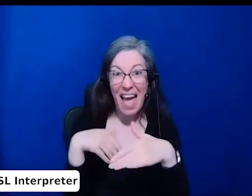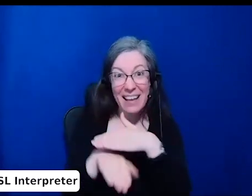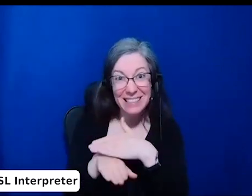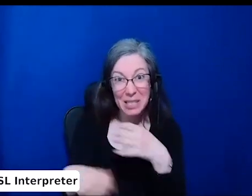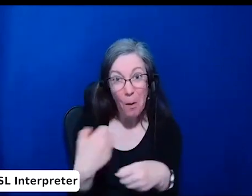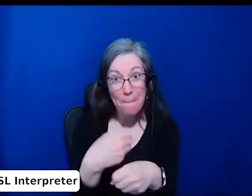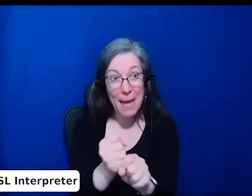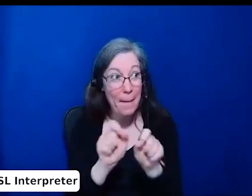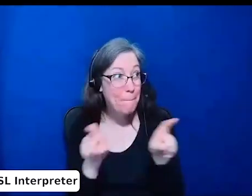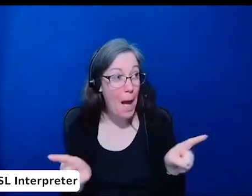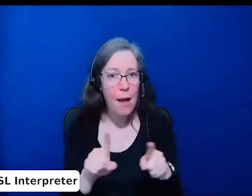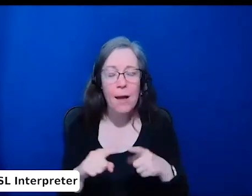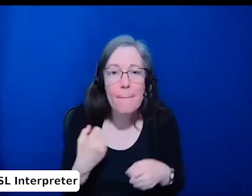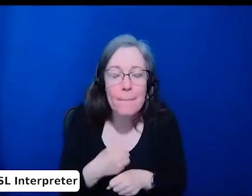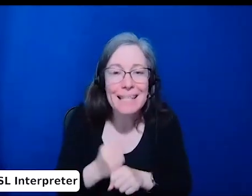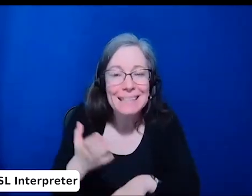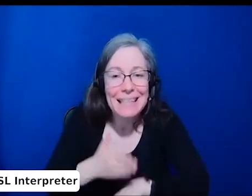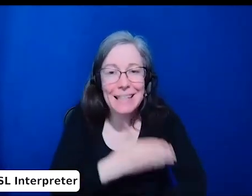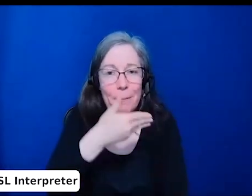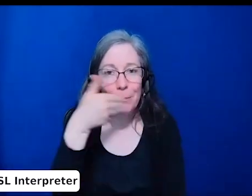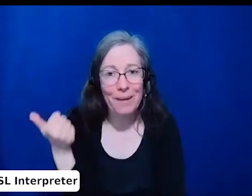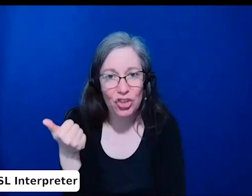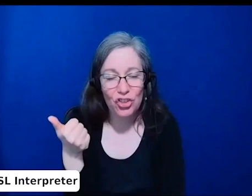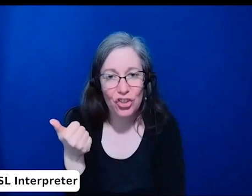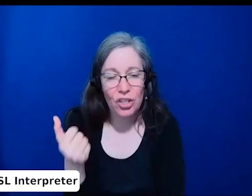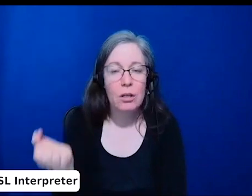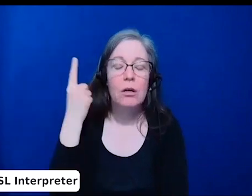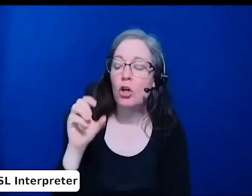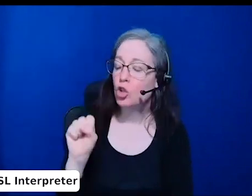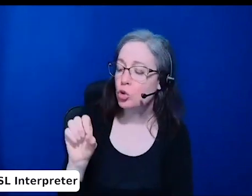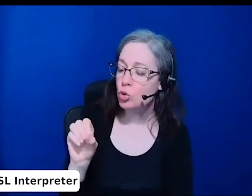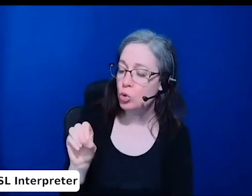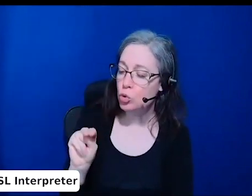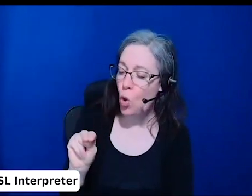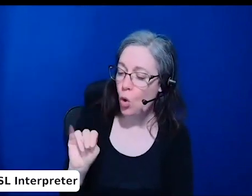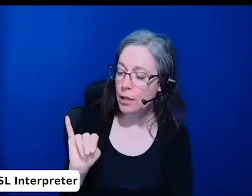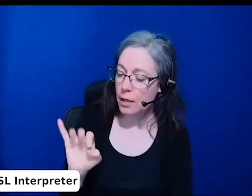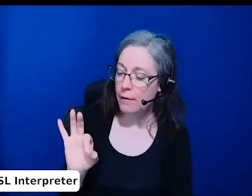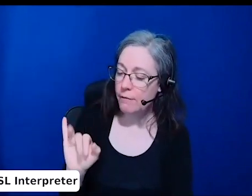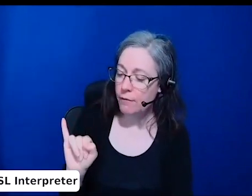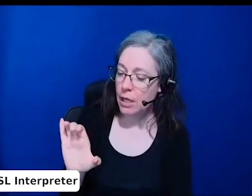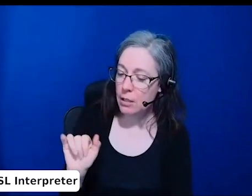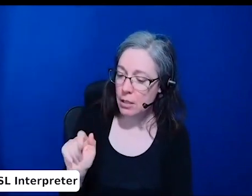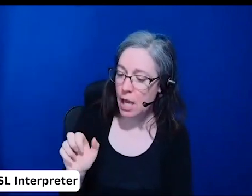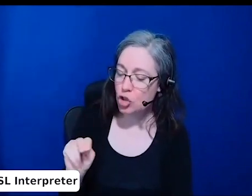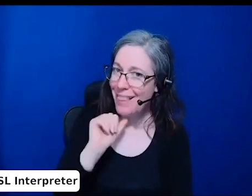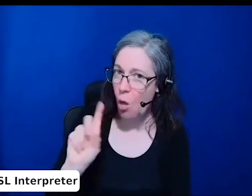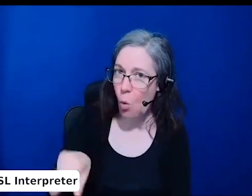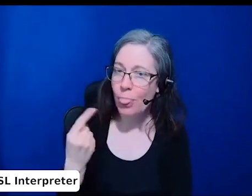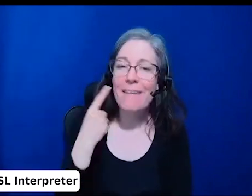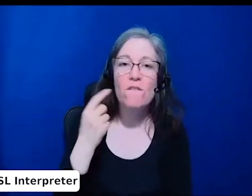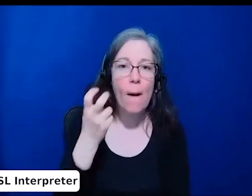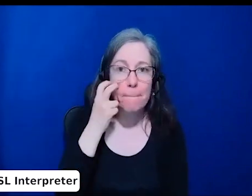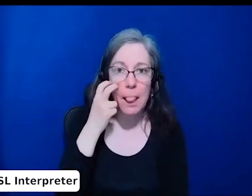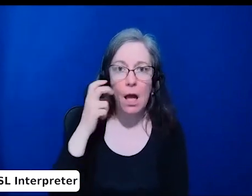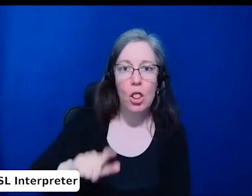better. Having sonification is not just for blind low vision people, it is for everyone. And our results will get into